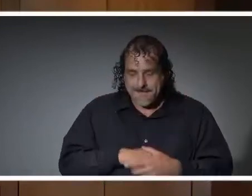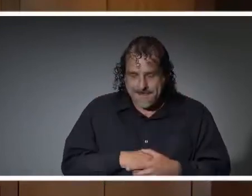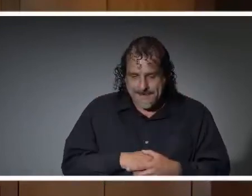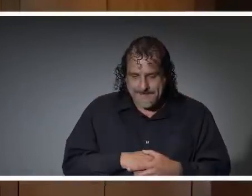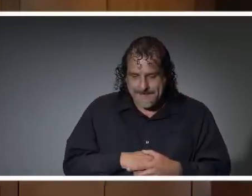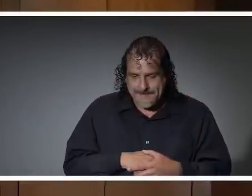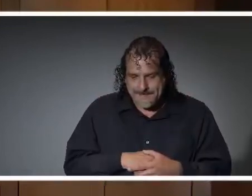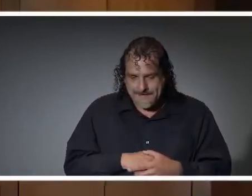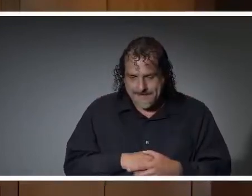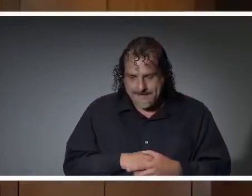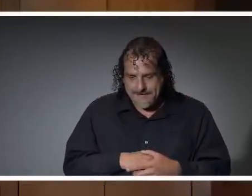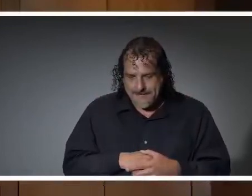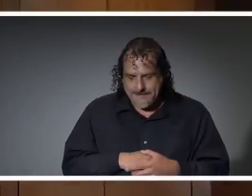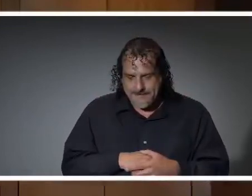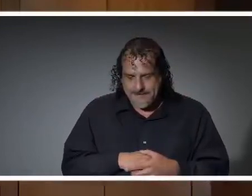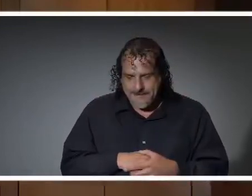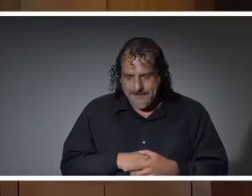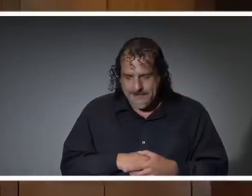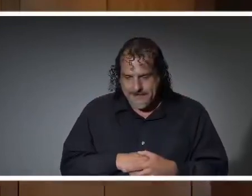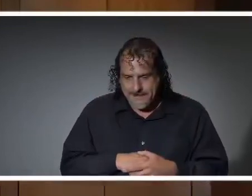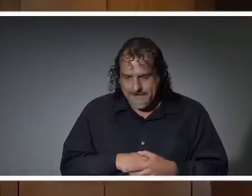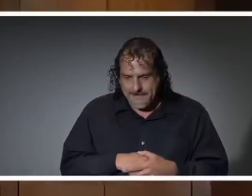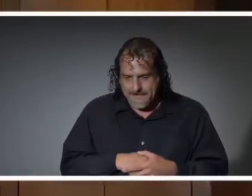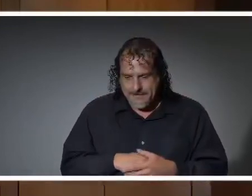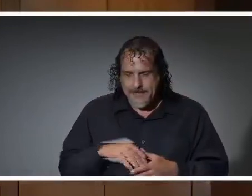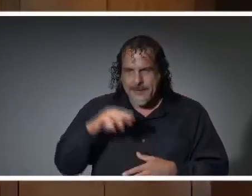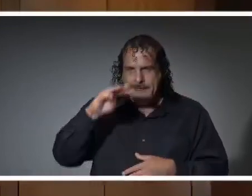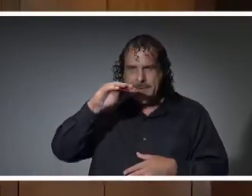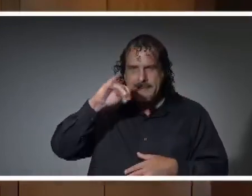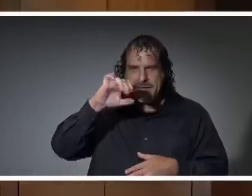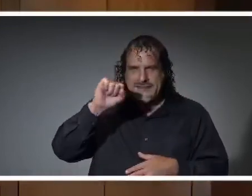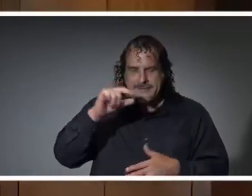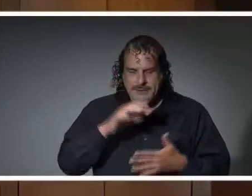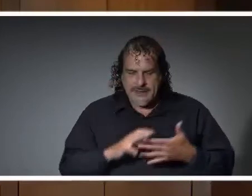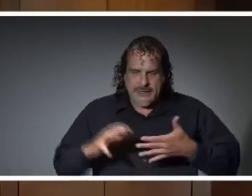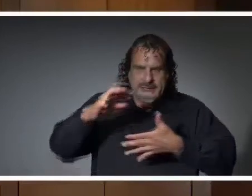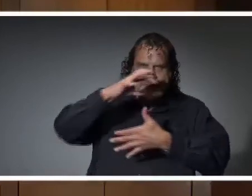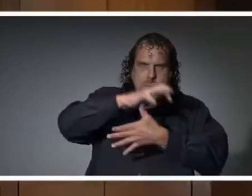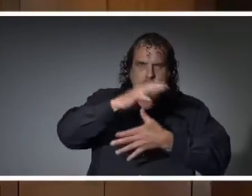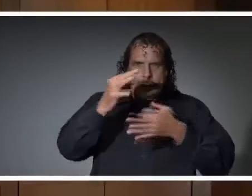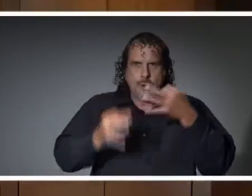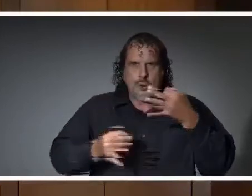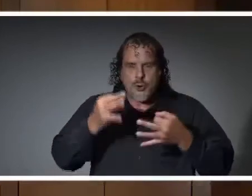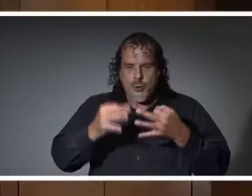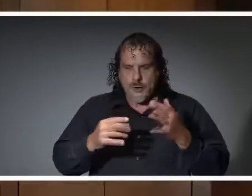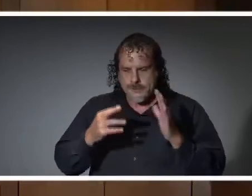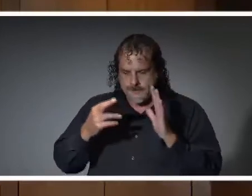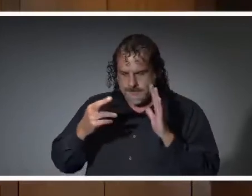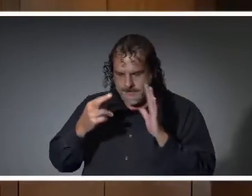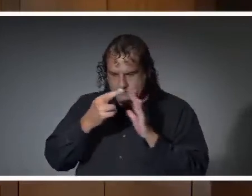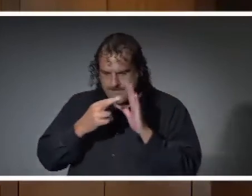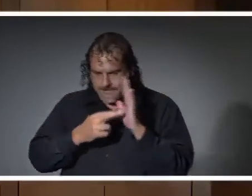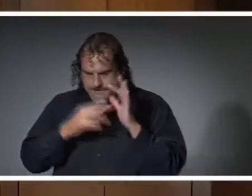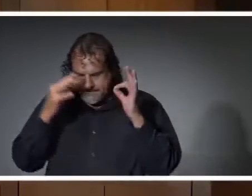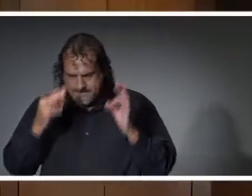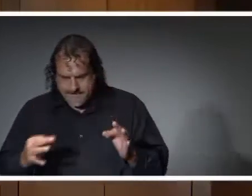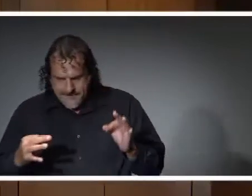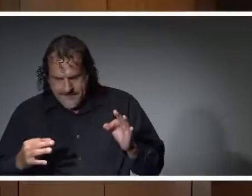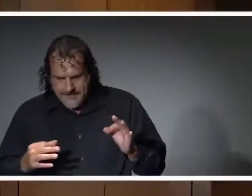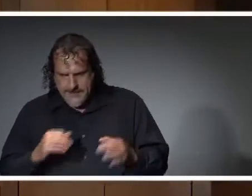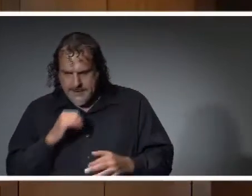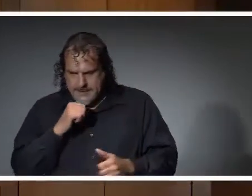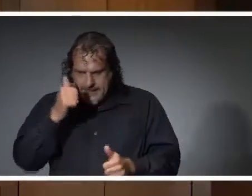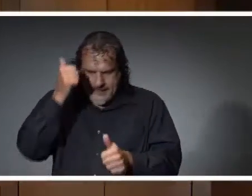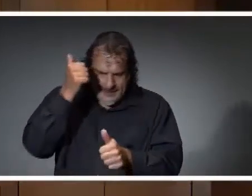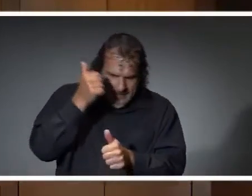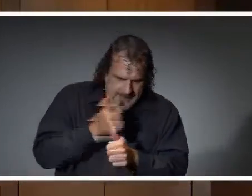In light of the Mississippi Supreme Court's ruling today where not everyone who has